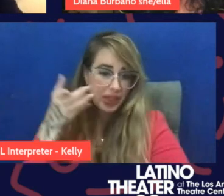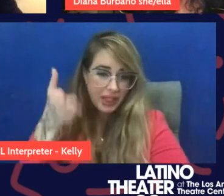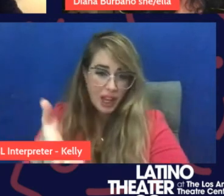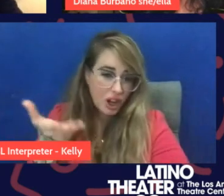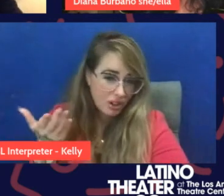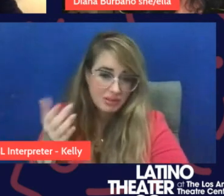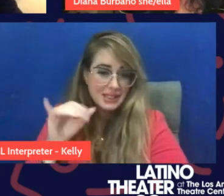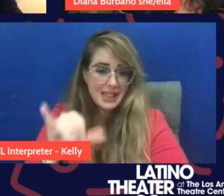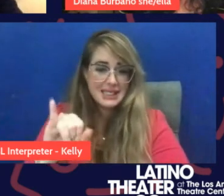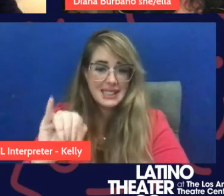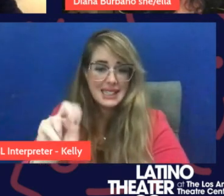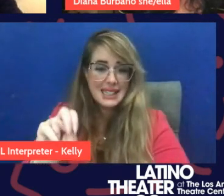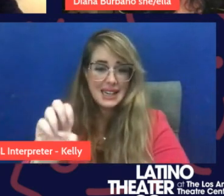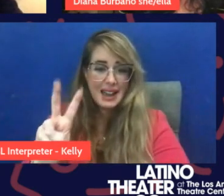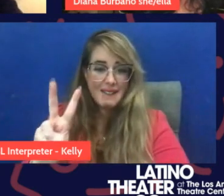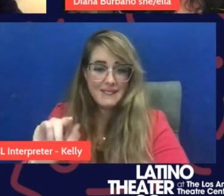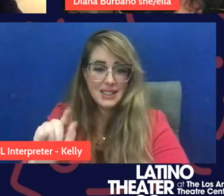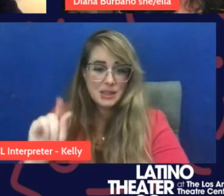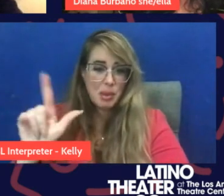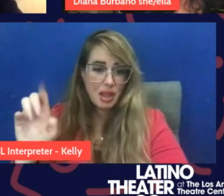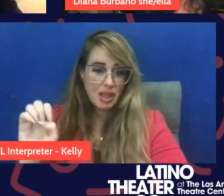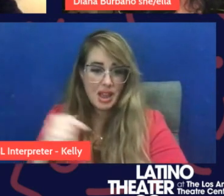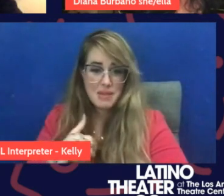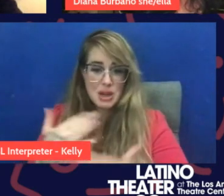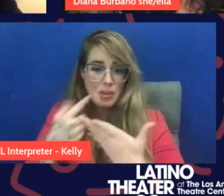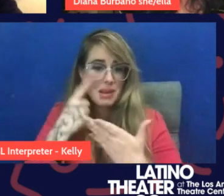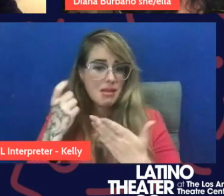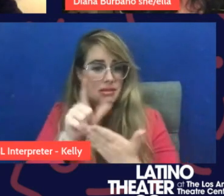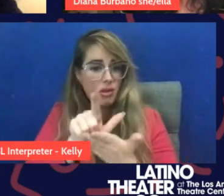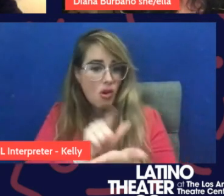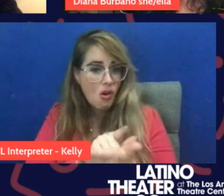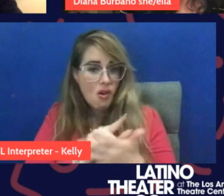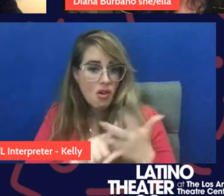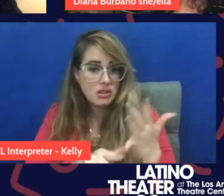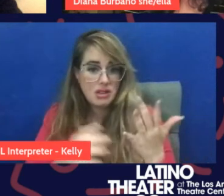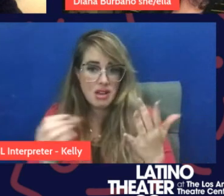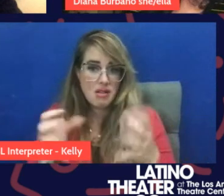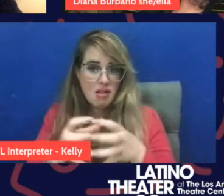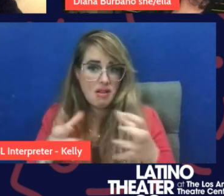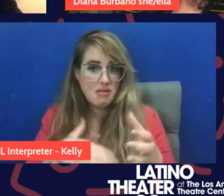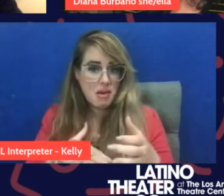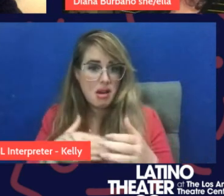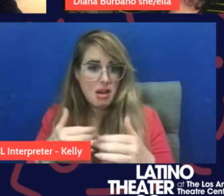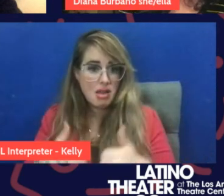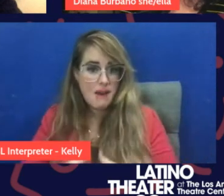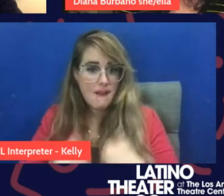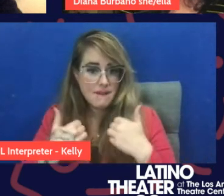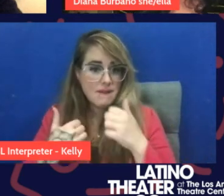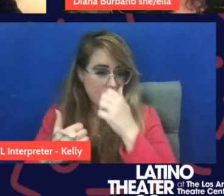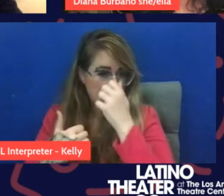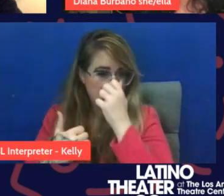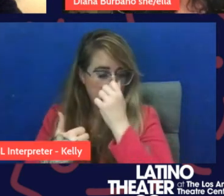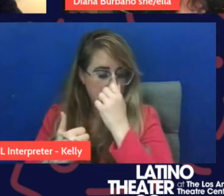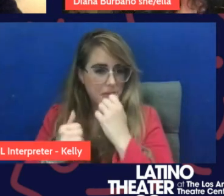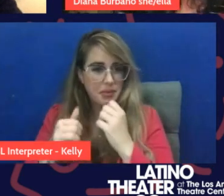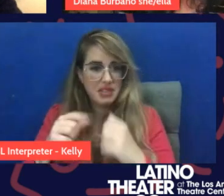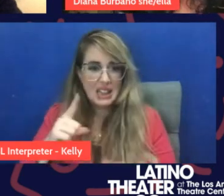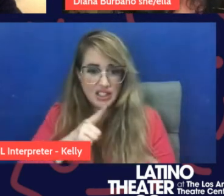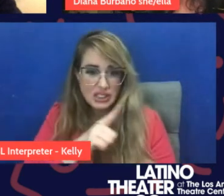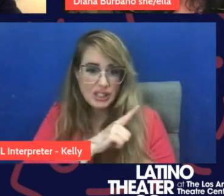like I am here because of a set of laws, and so much of my life has been choreographed by